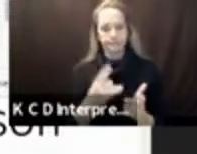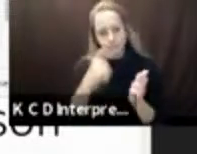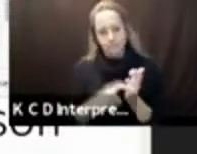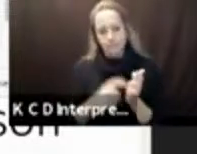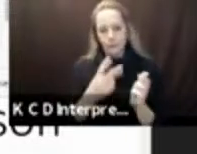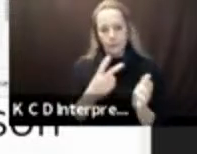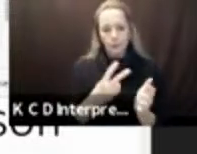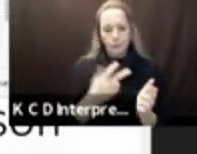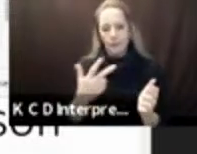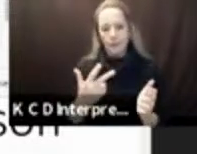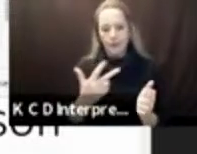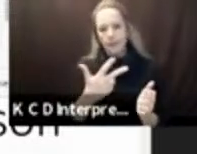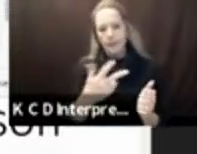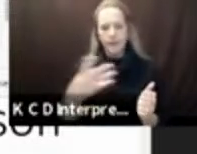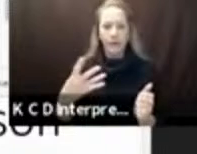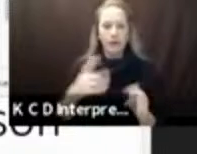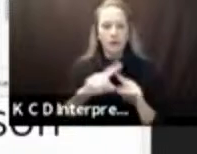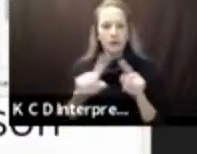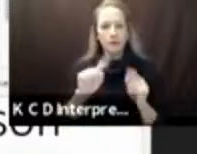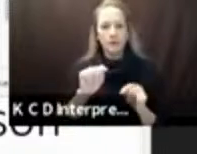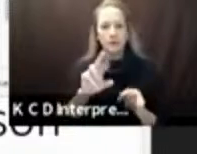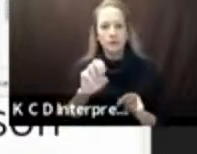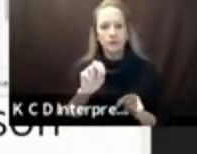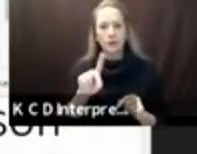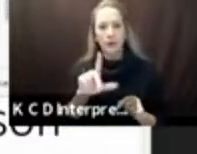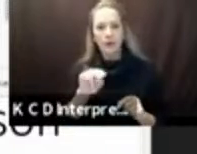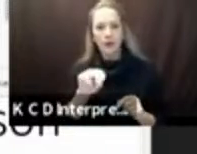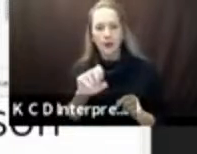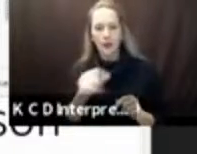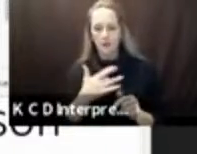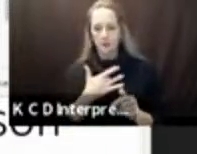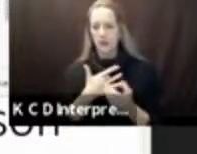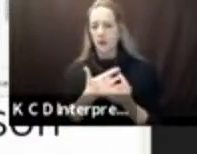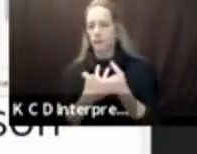lines in the same direction that we feel more confident about